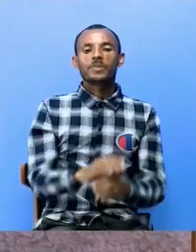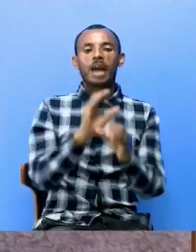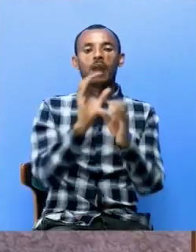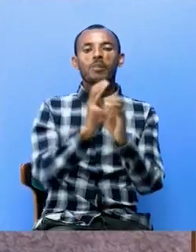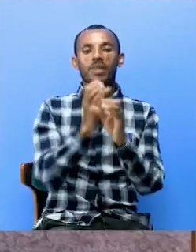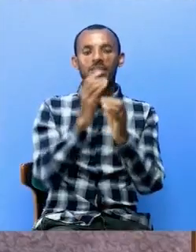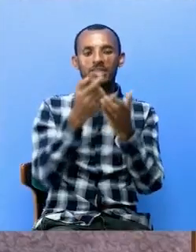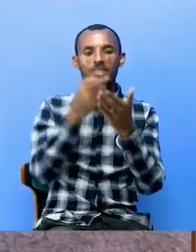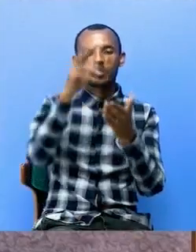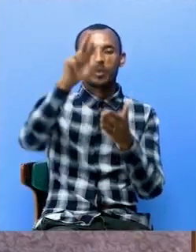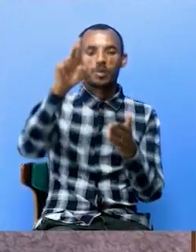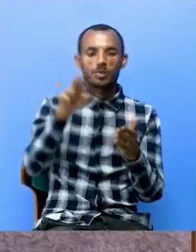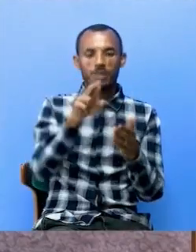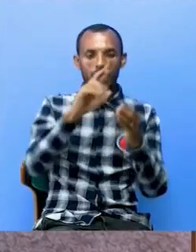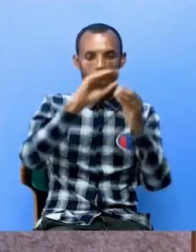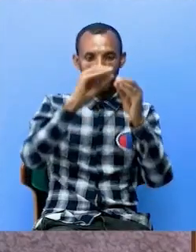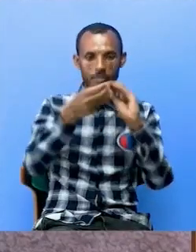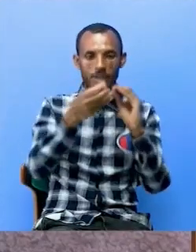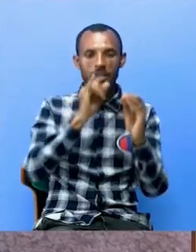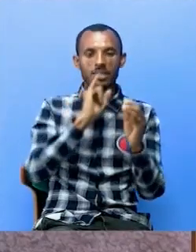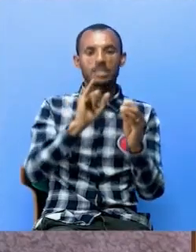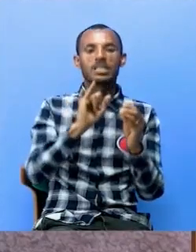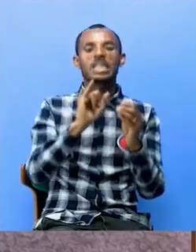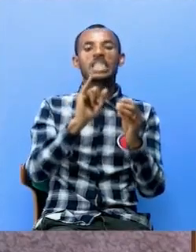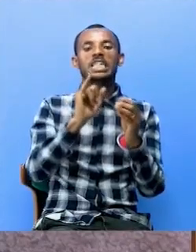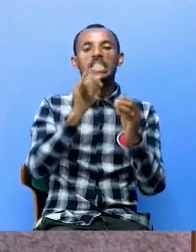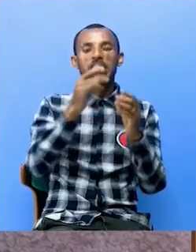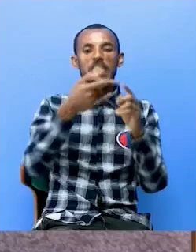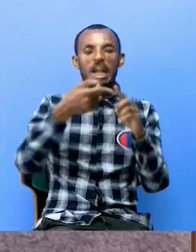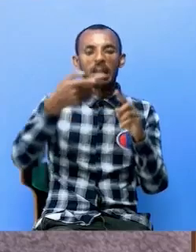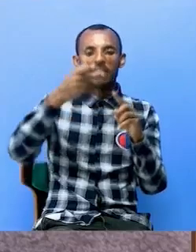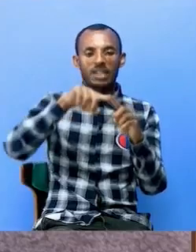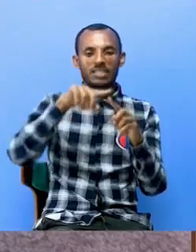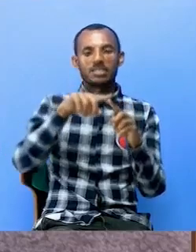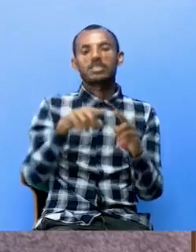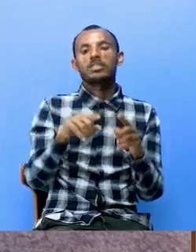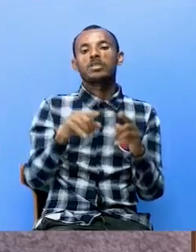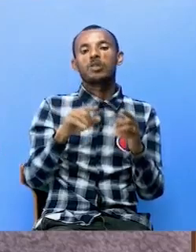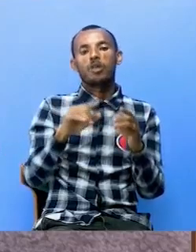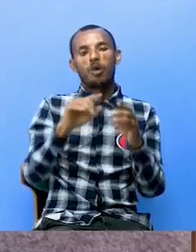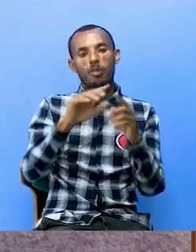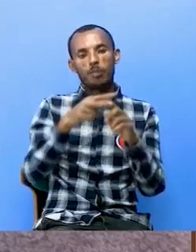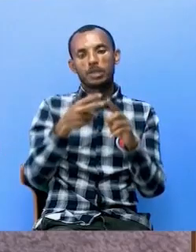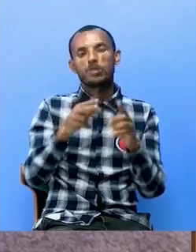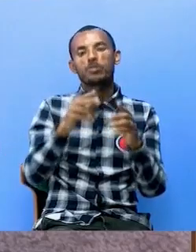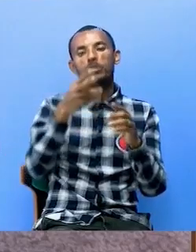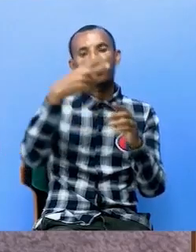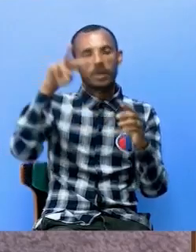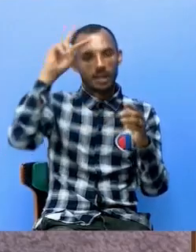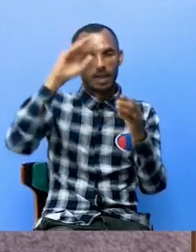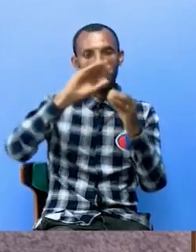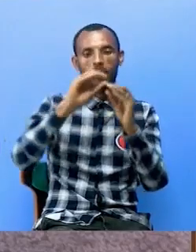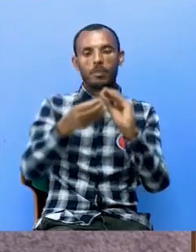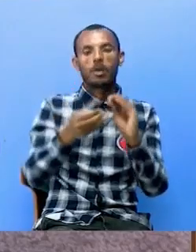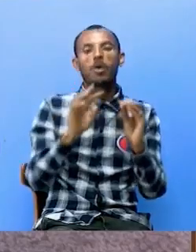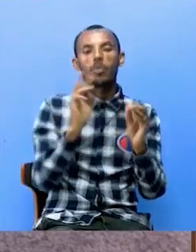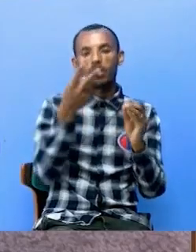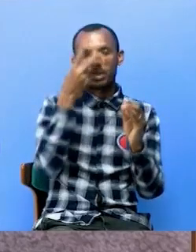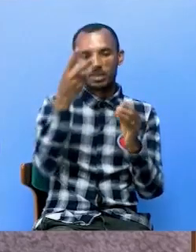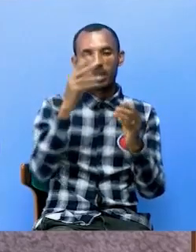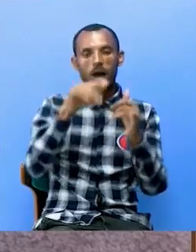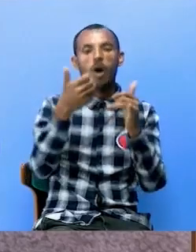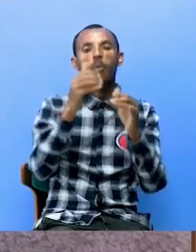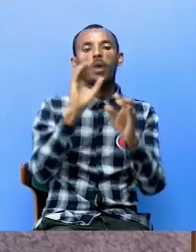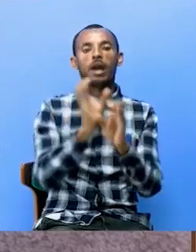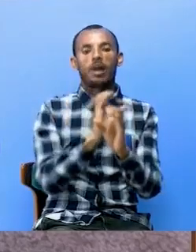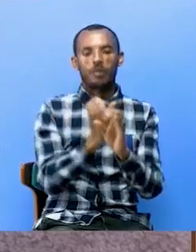Calculating a square root of a number is the reverse operation of squaring of a number. As you remember, we have seen how we